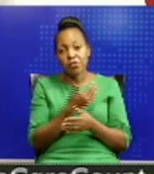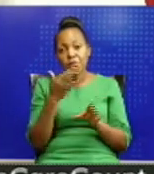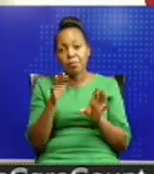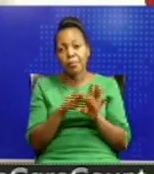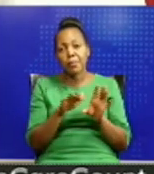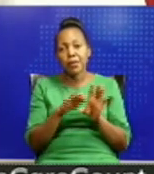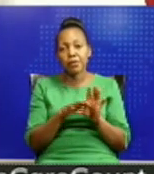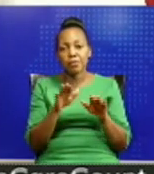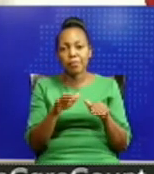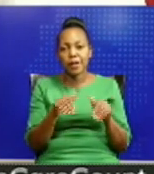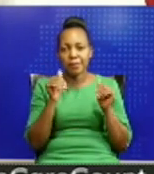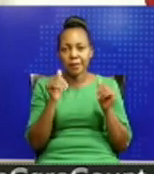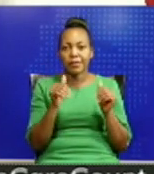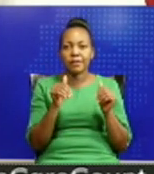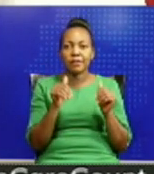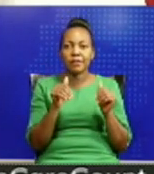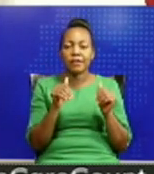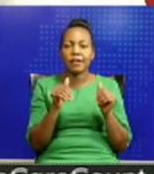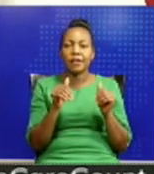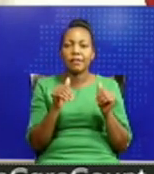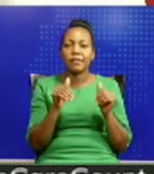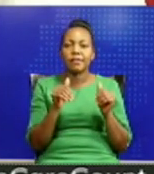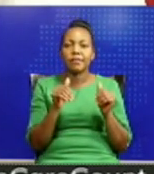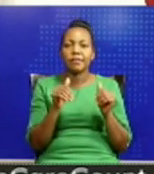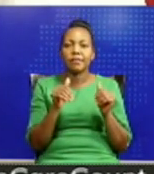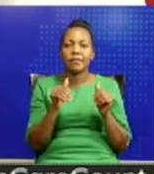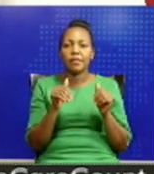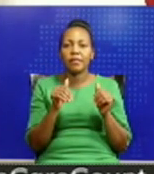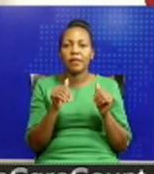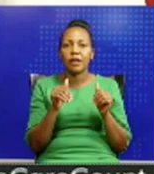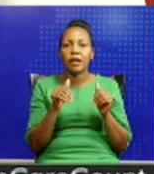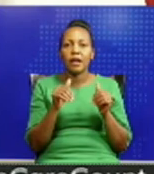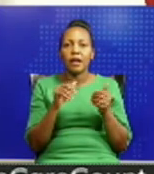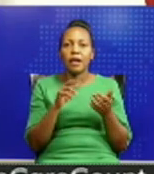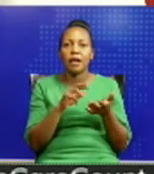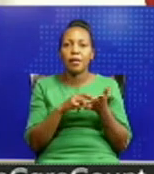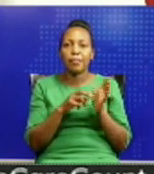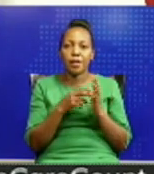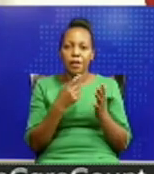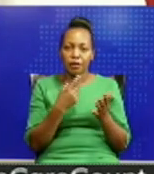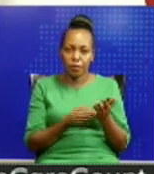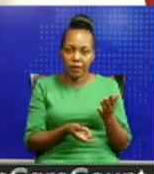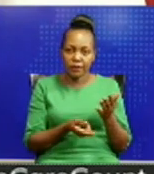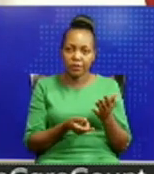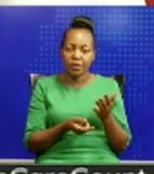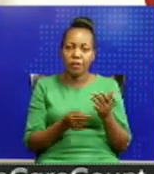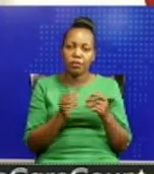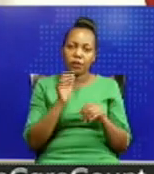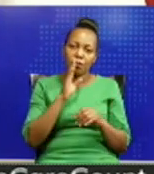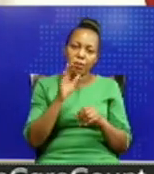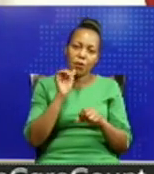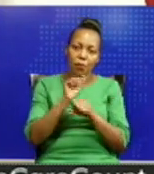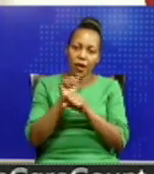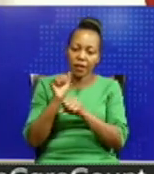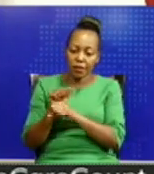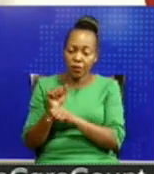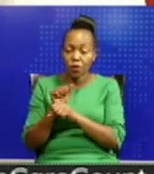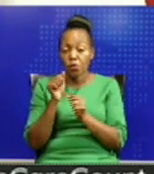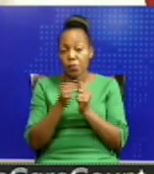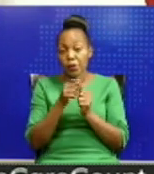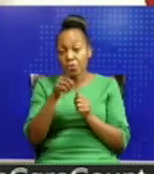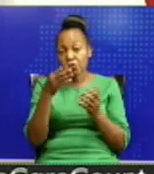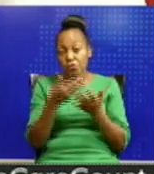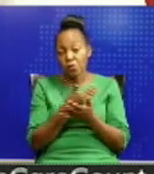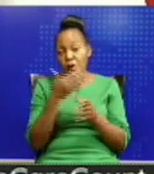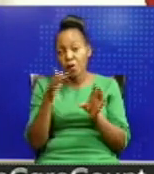of parliament come on board. Yeah, so we shall be working with them to